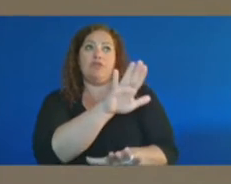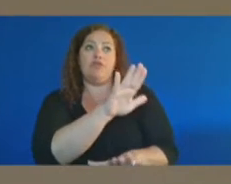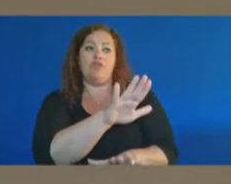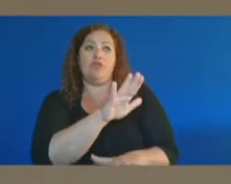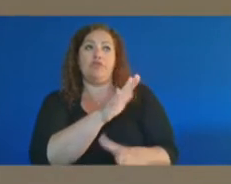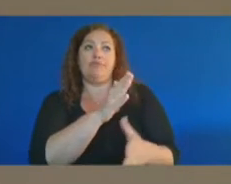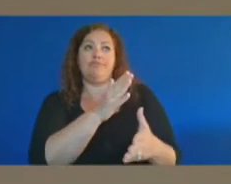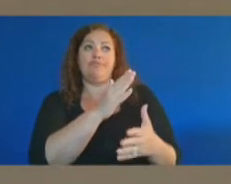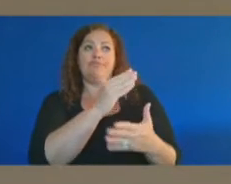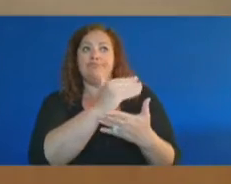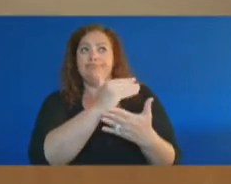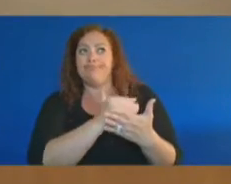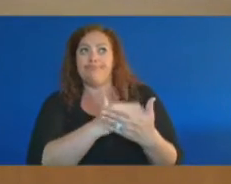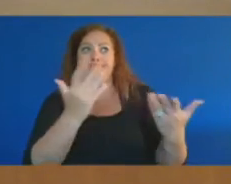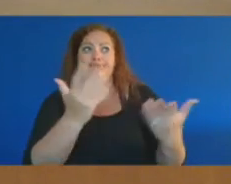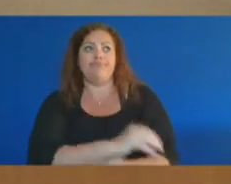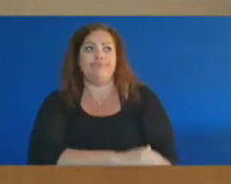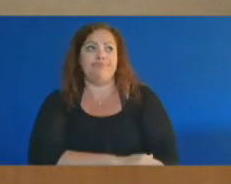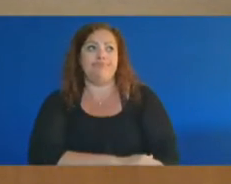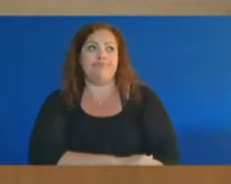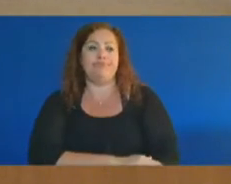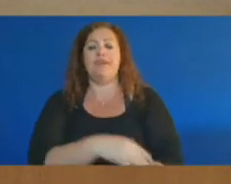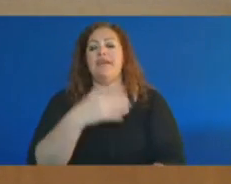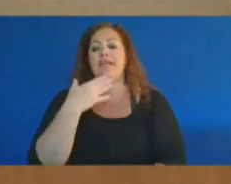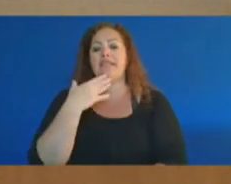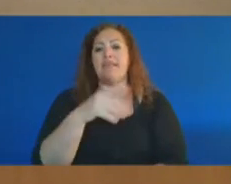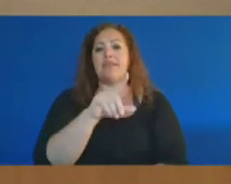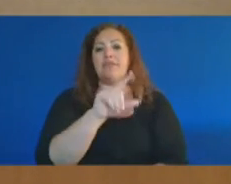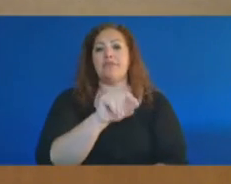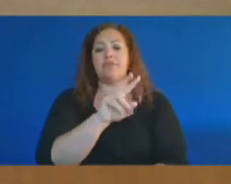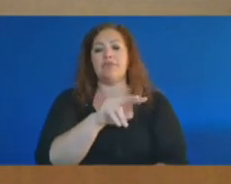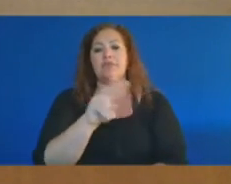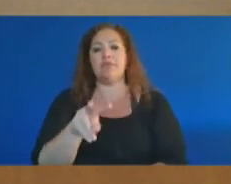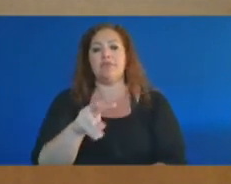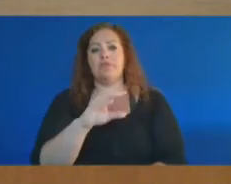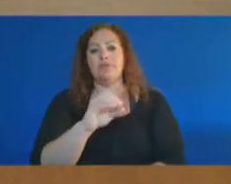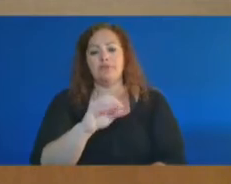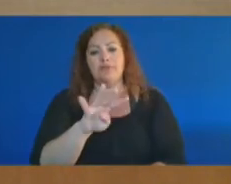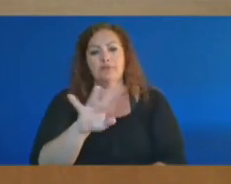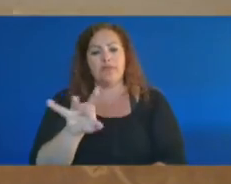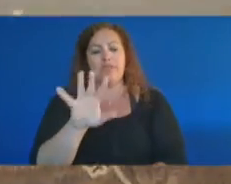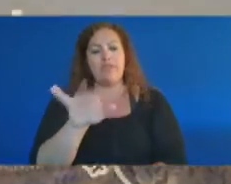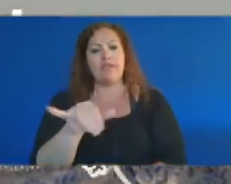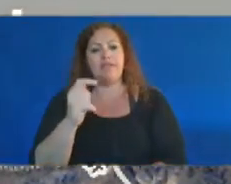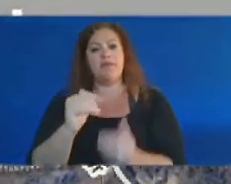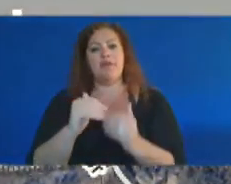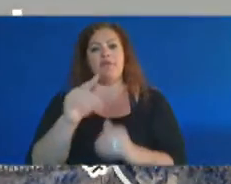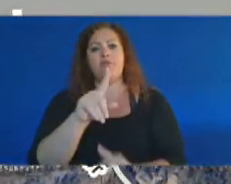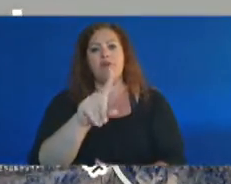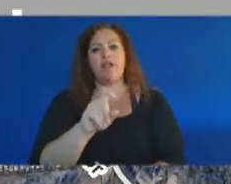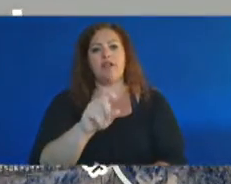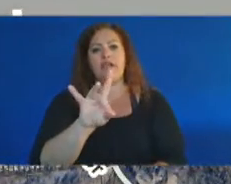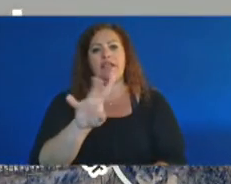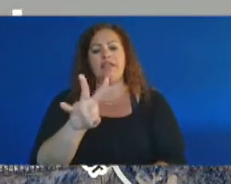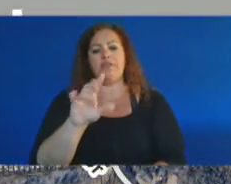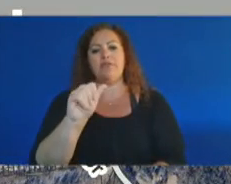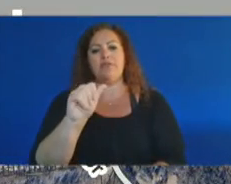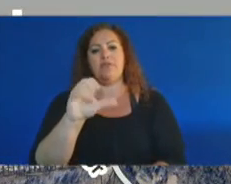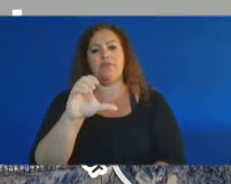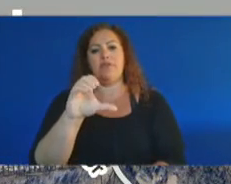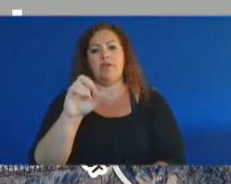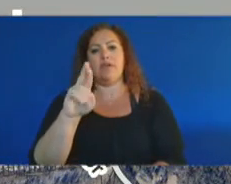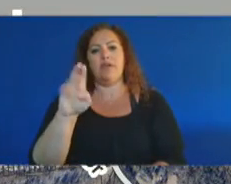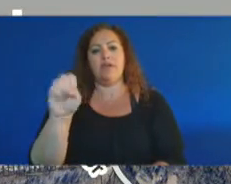okay all right thank you madam mayor 2022 048 that's a little over 182 Acres uh it is